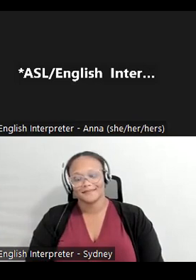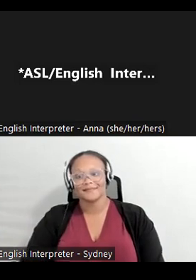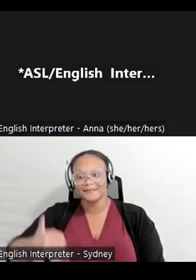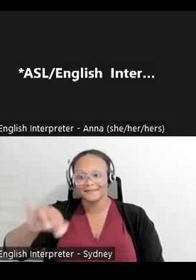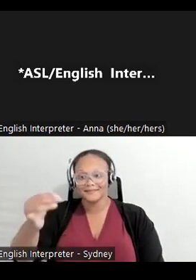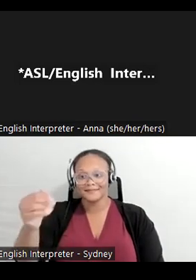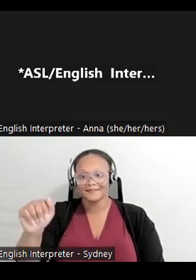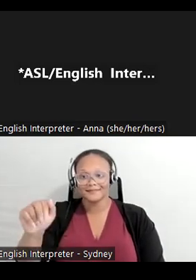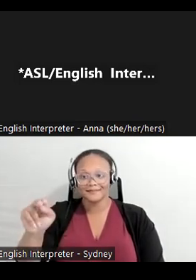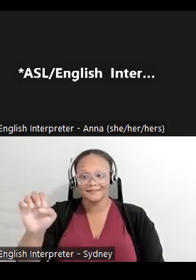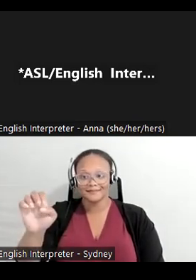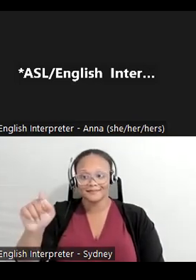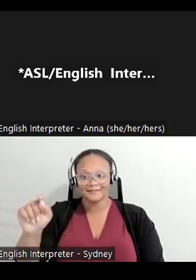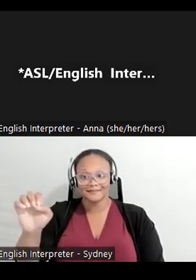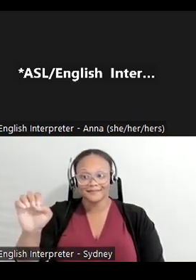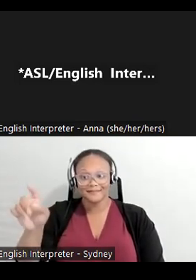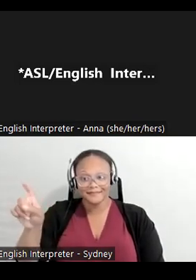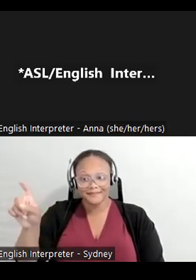Jeanette?